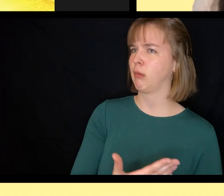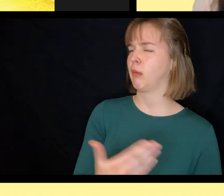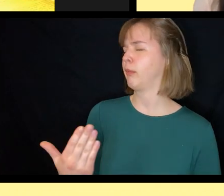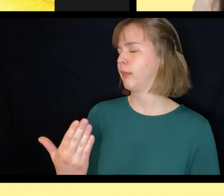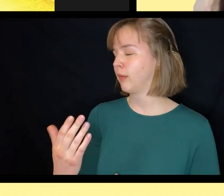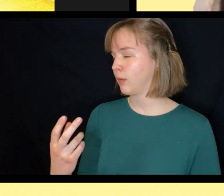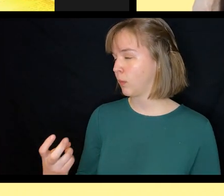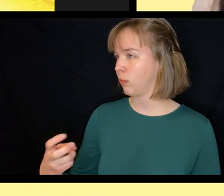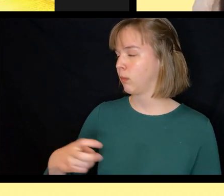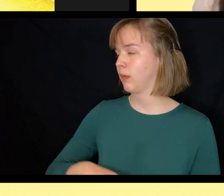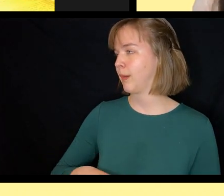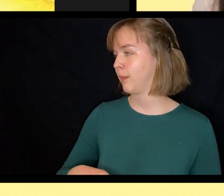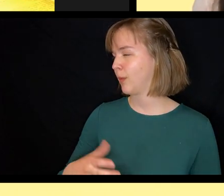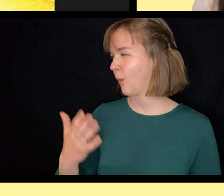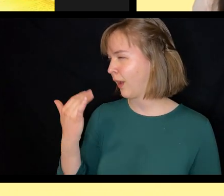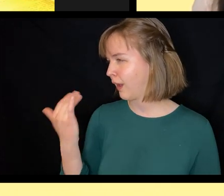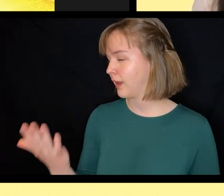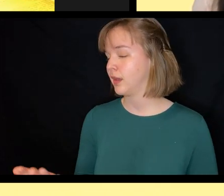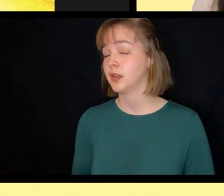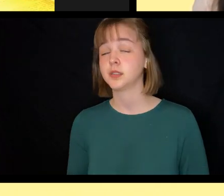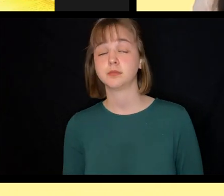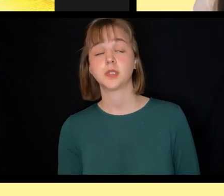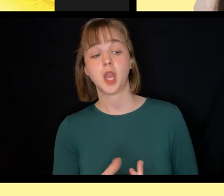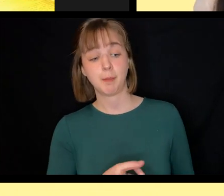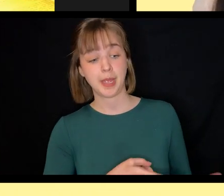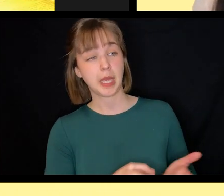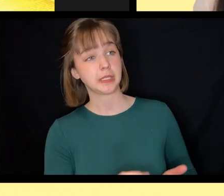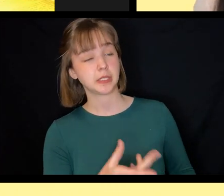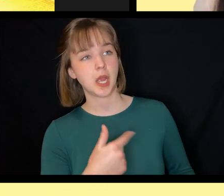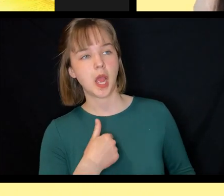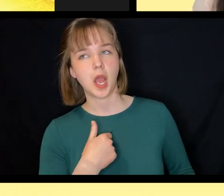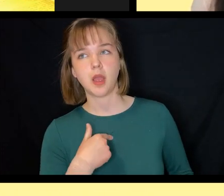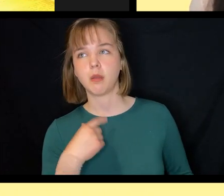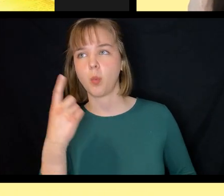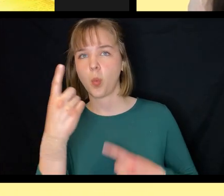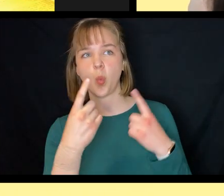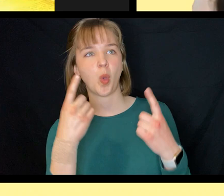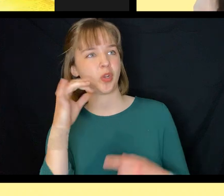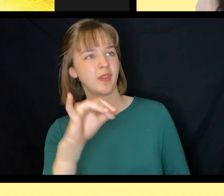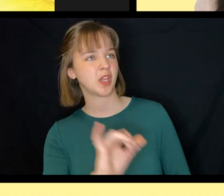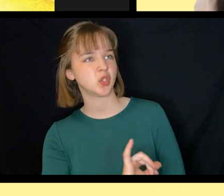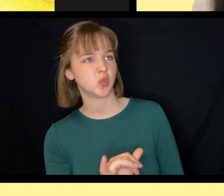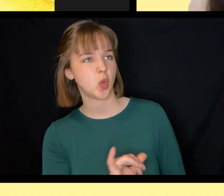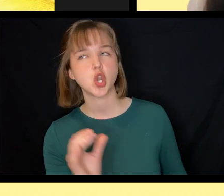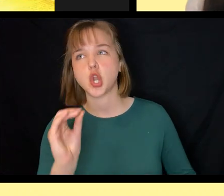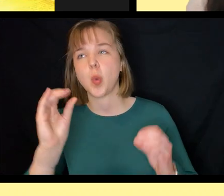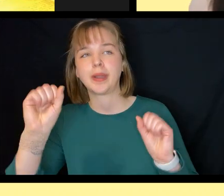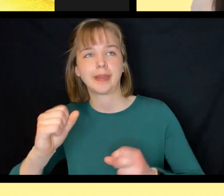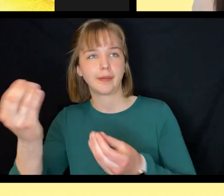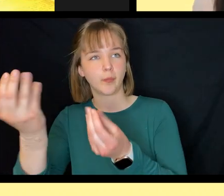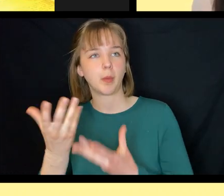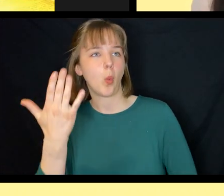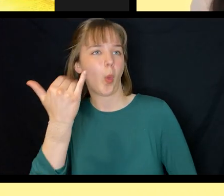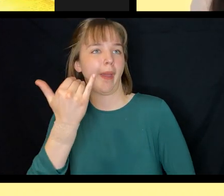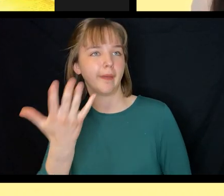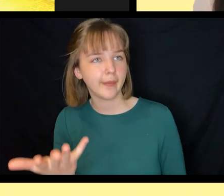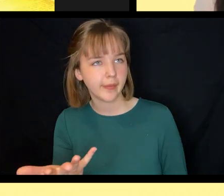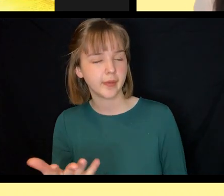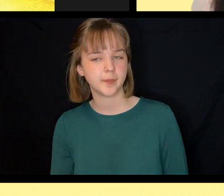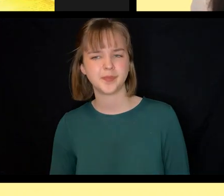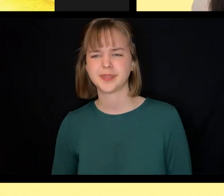get up so early to be a swimmer? Like I've been asking that question for the last 5 years. I still haven't gotten a proper answer.